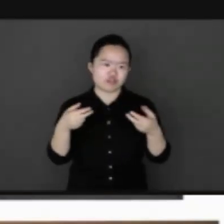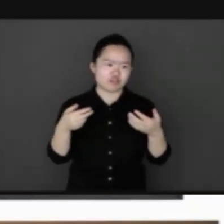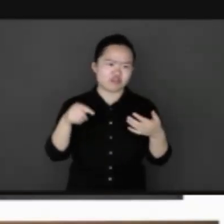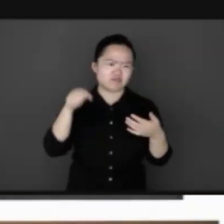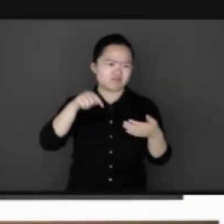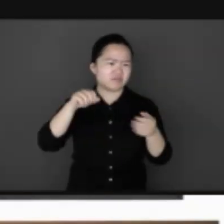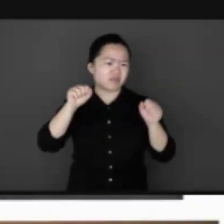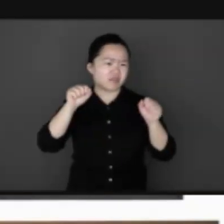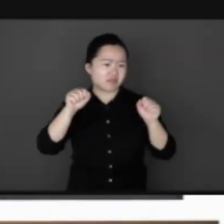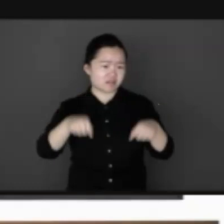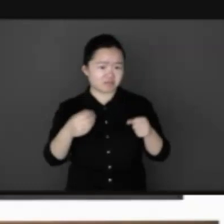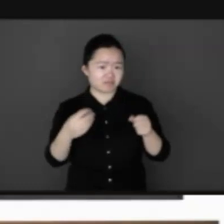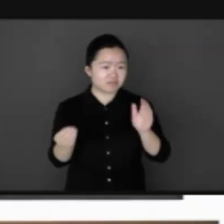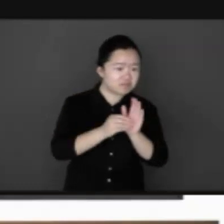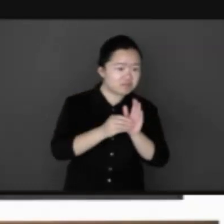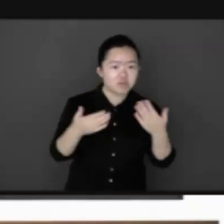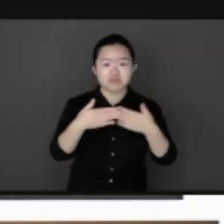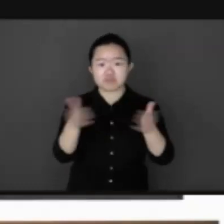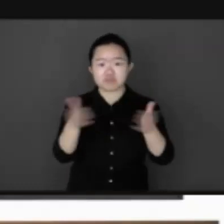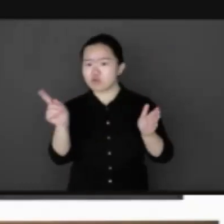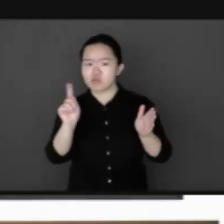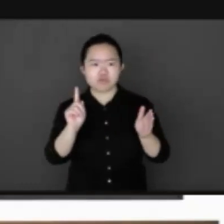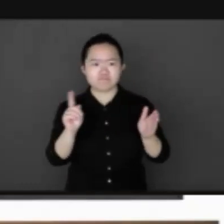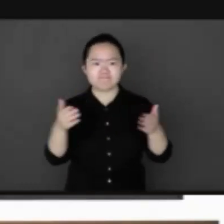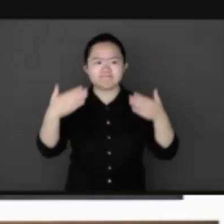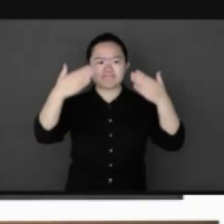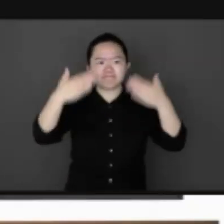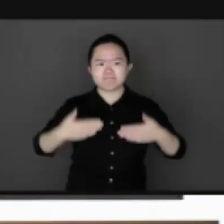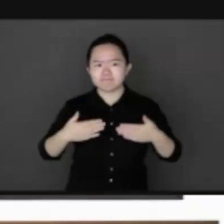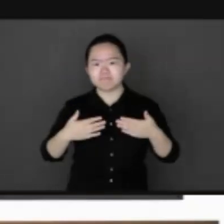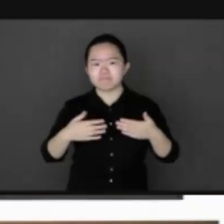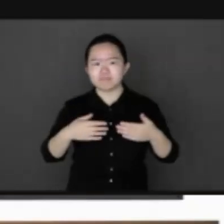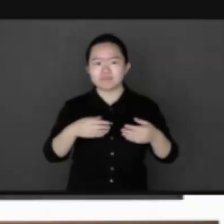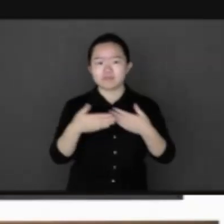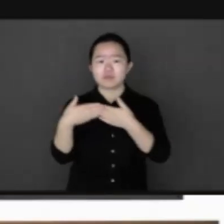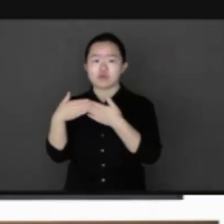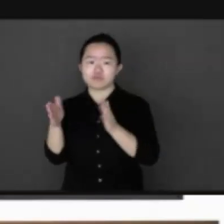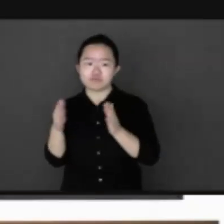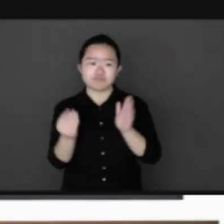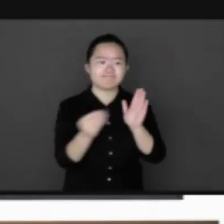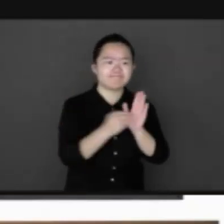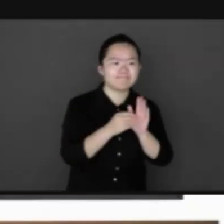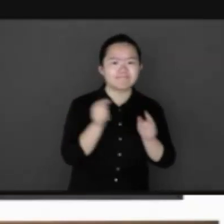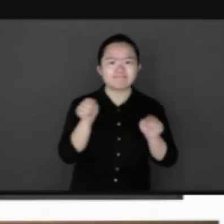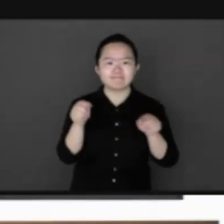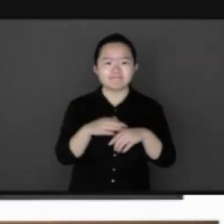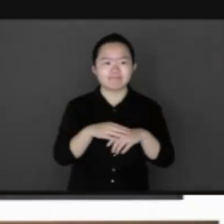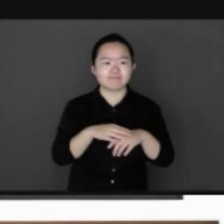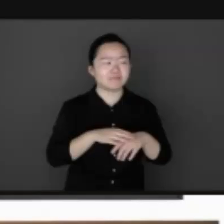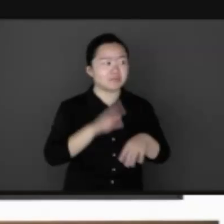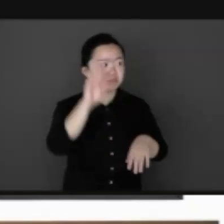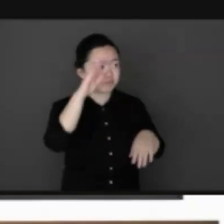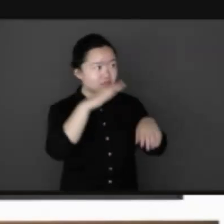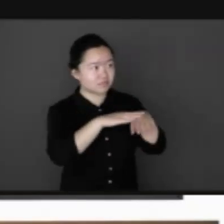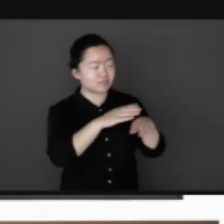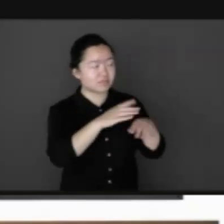more usable and much more accessible than open captions. Did I say open captions? Yeah, sorry, I got it wrong. Closed captions